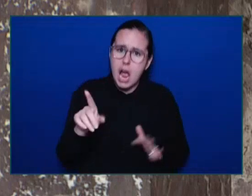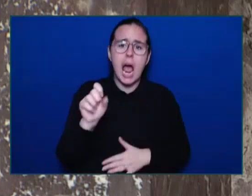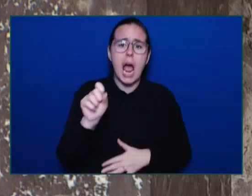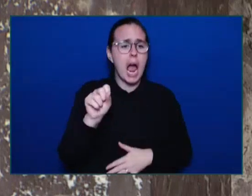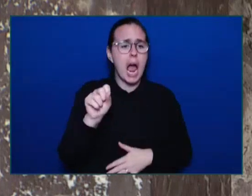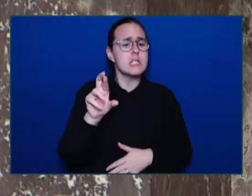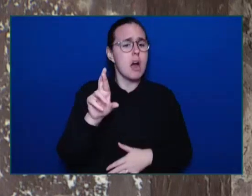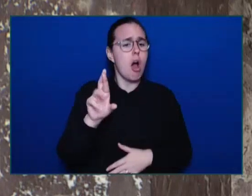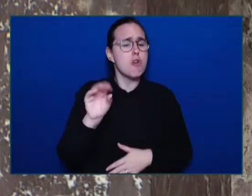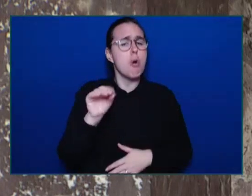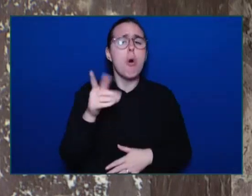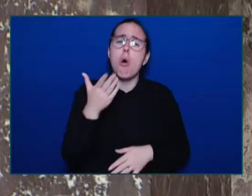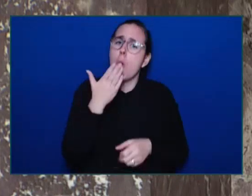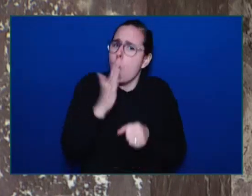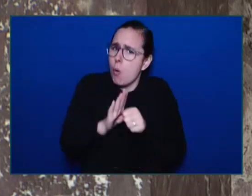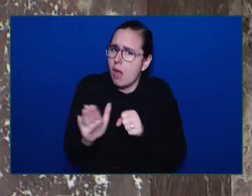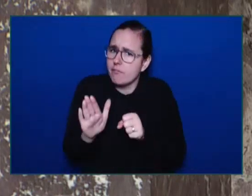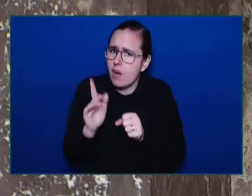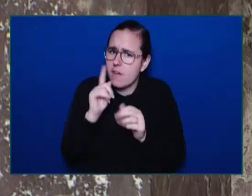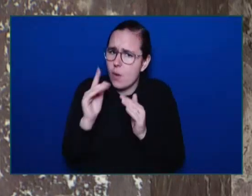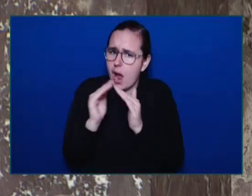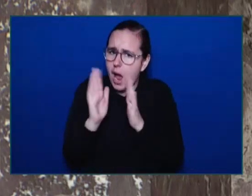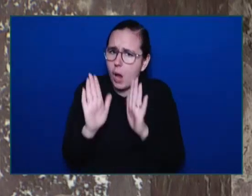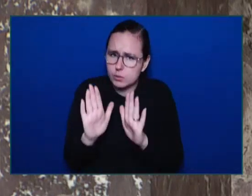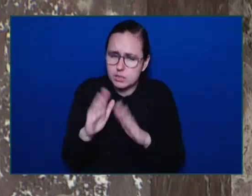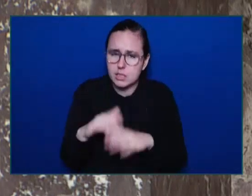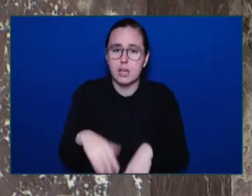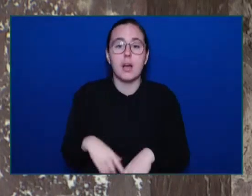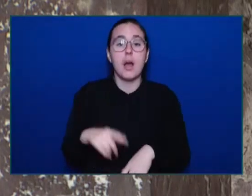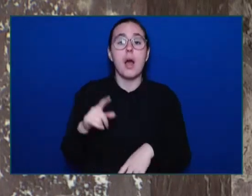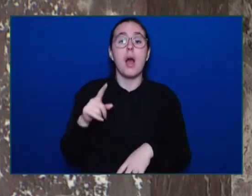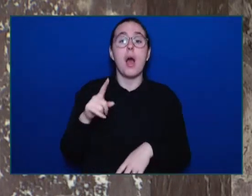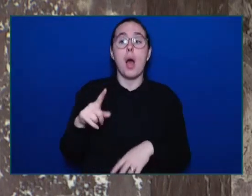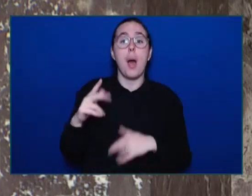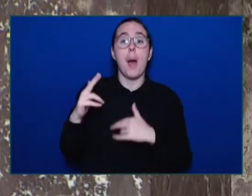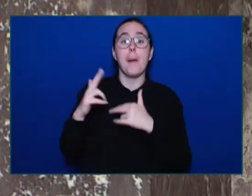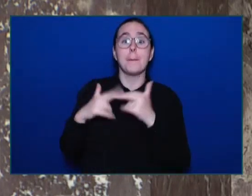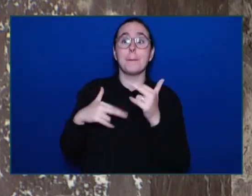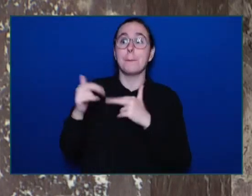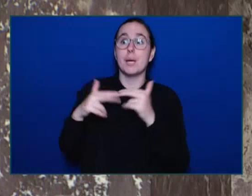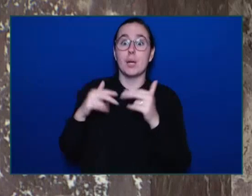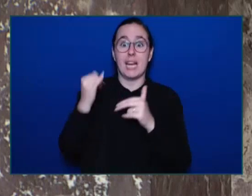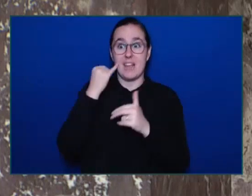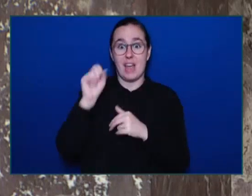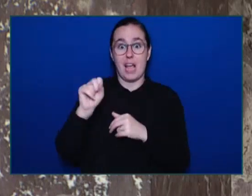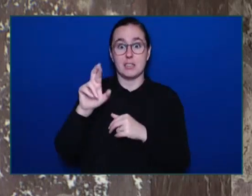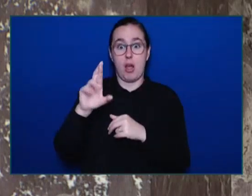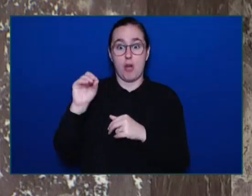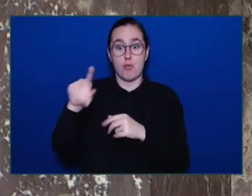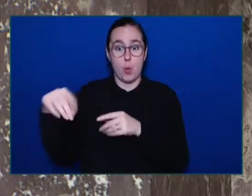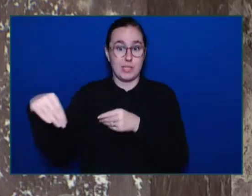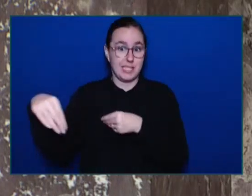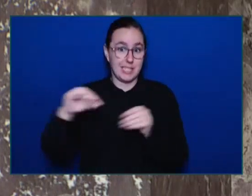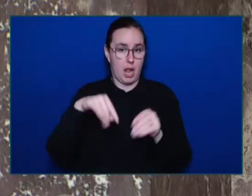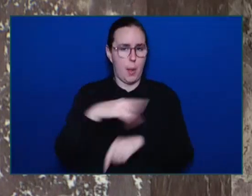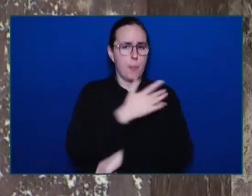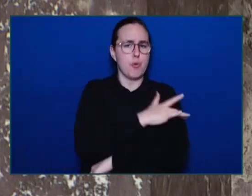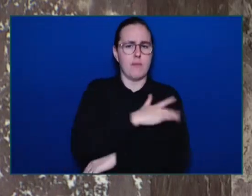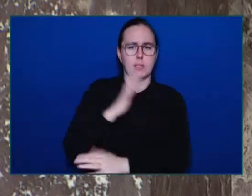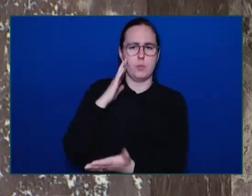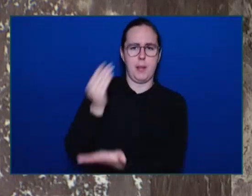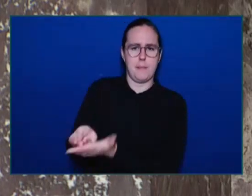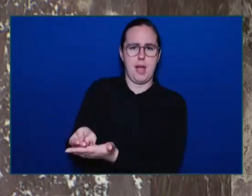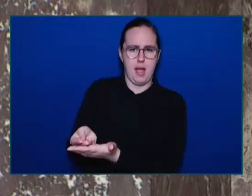buy it, because people understand for the time being it's adequate housing. And so Shelter spaces are available. We're moving people into